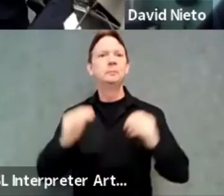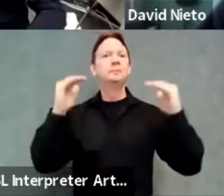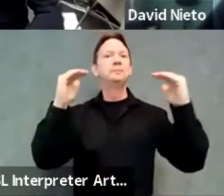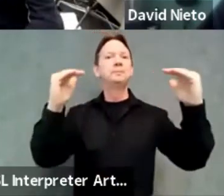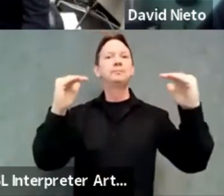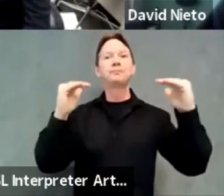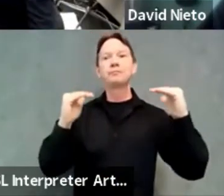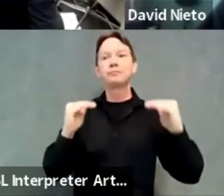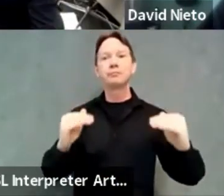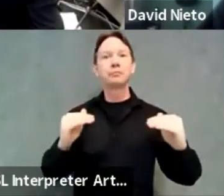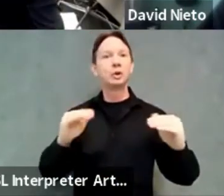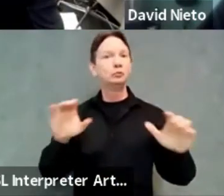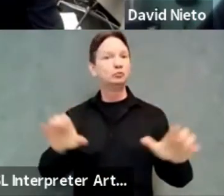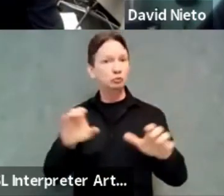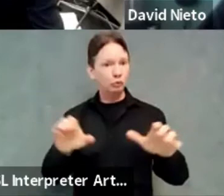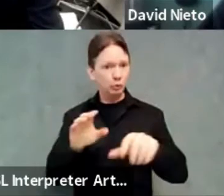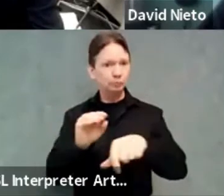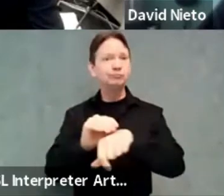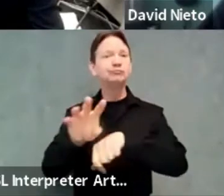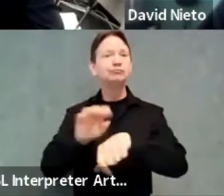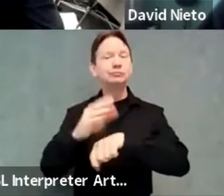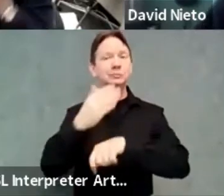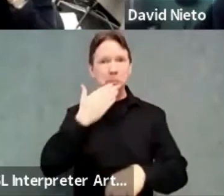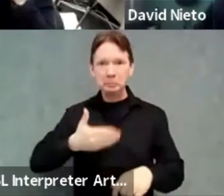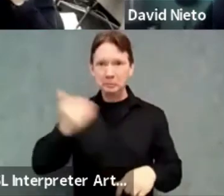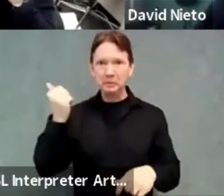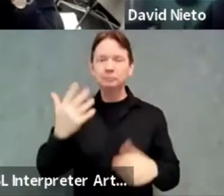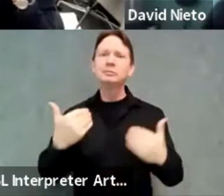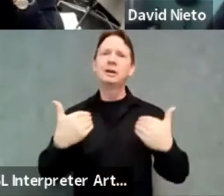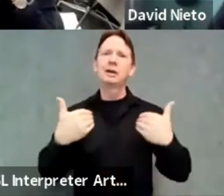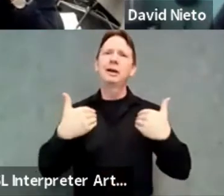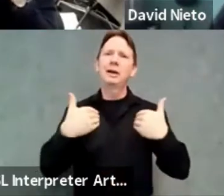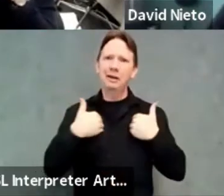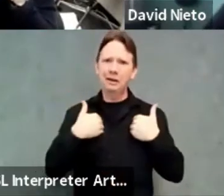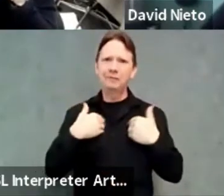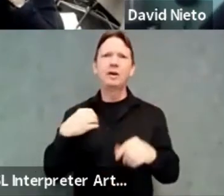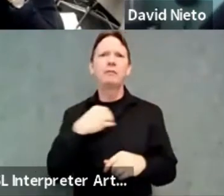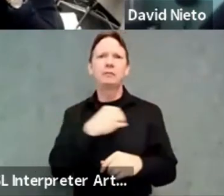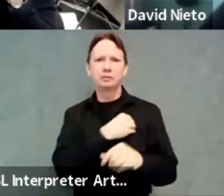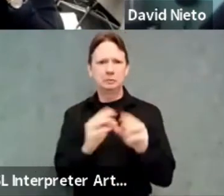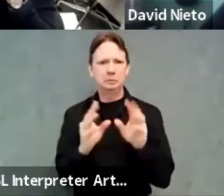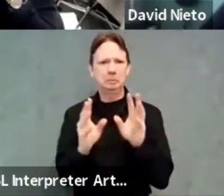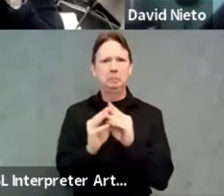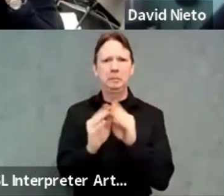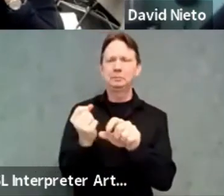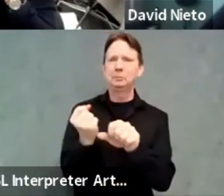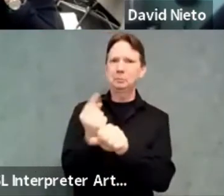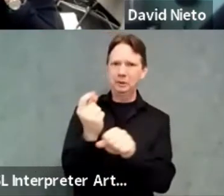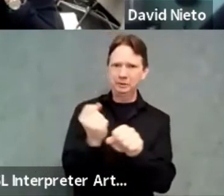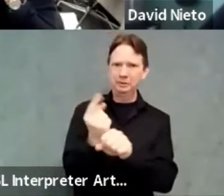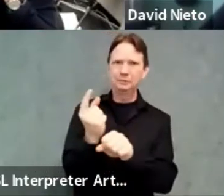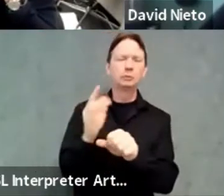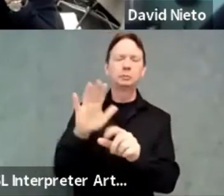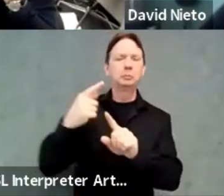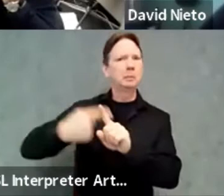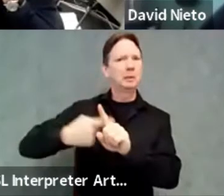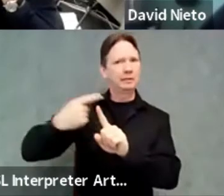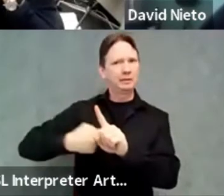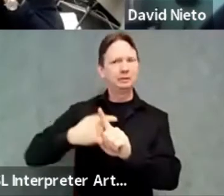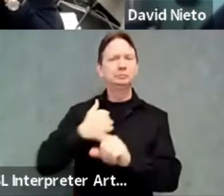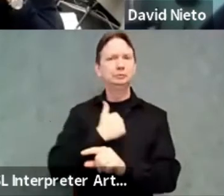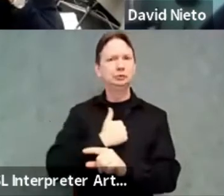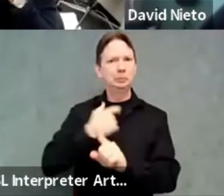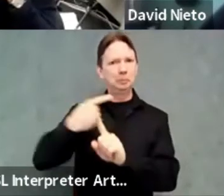consider including past chair on the calls. Some SIGs do not have it that often. However, with the pandemic